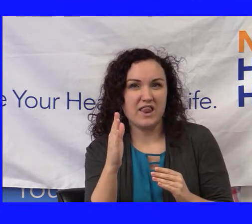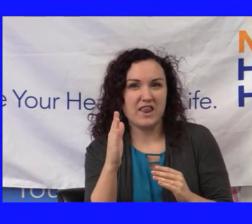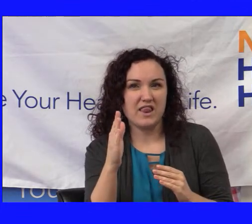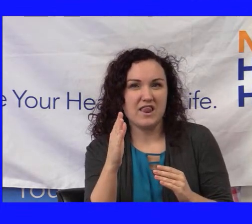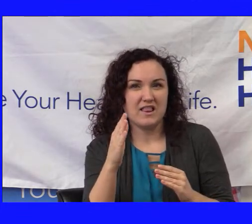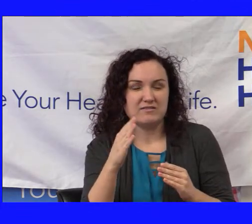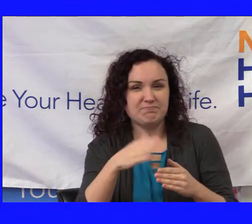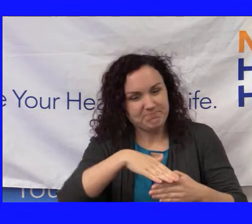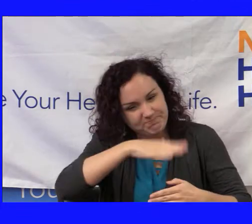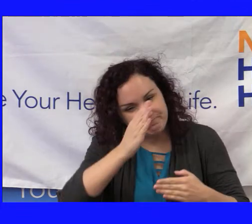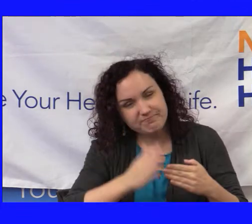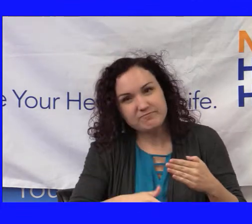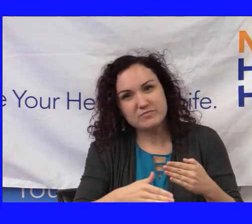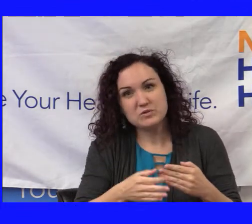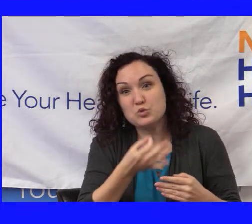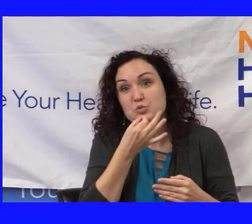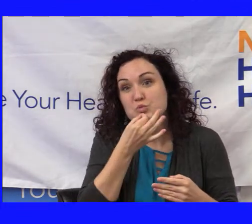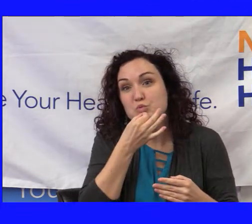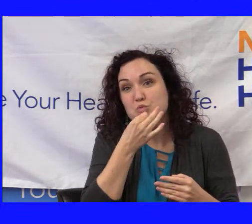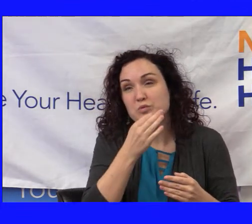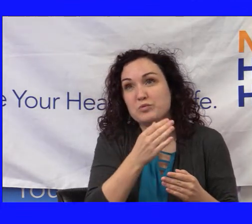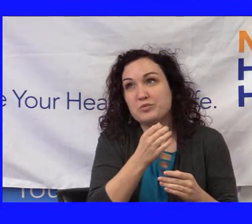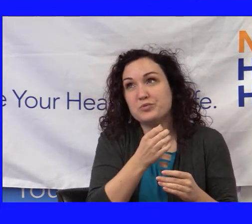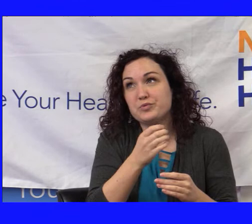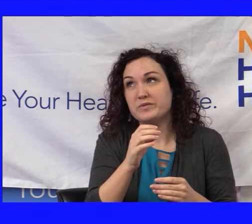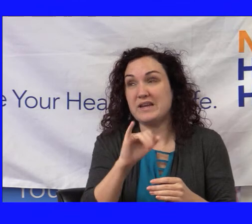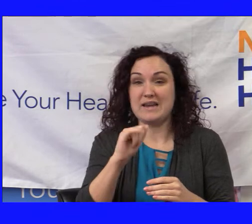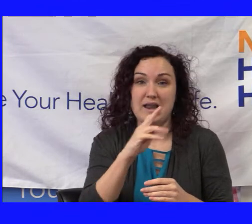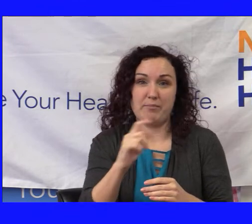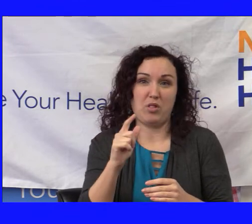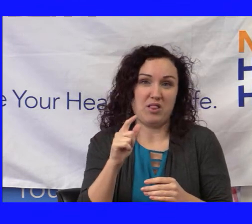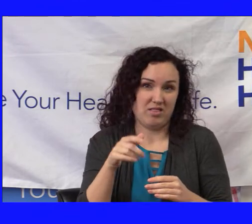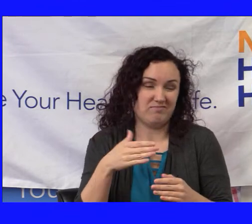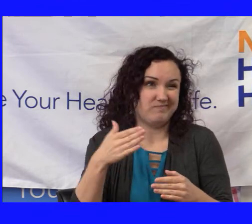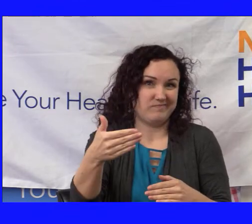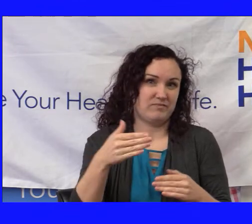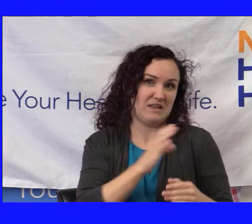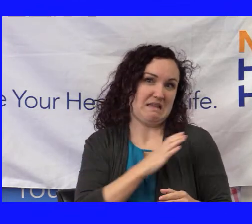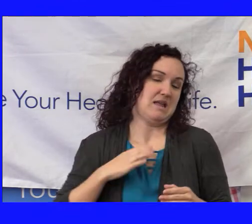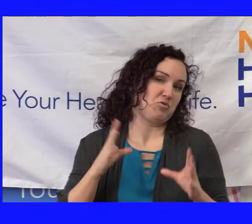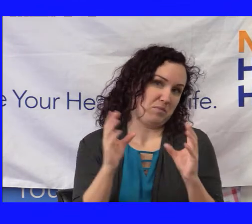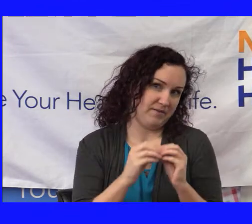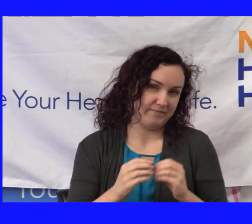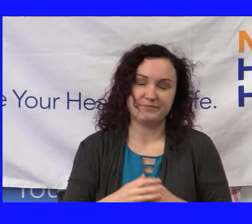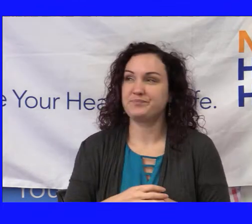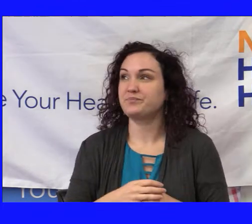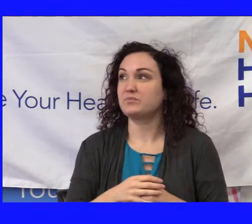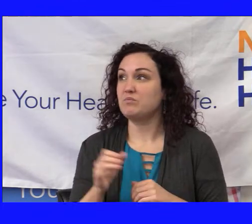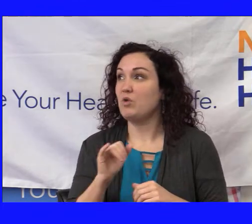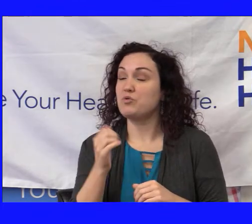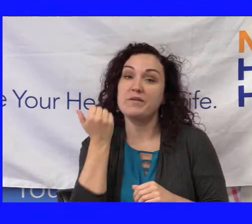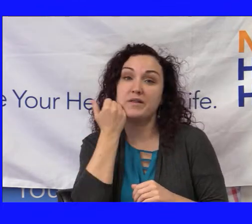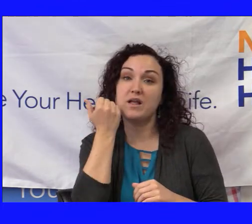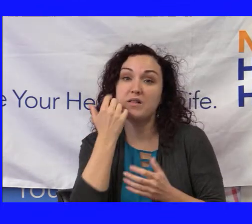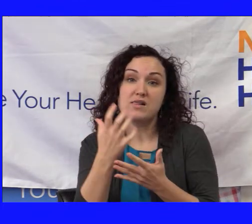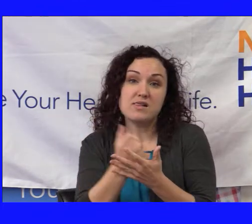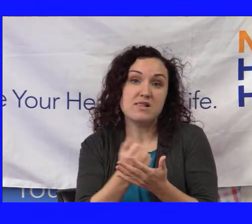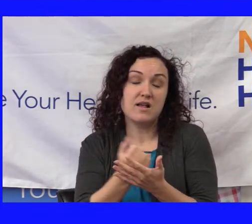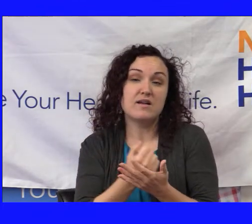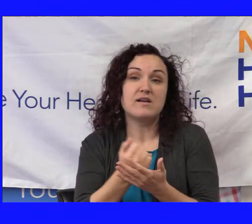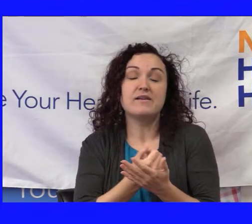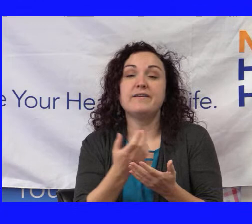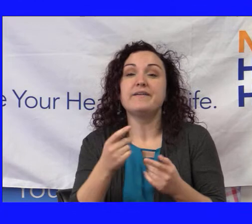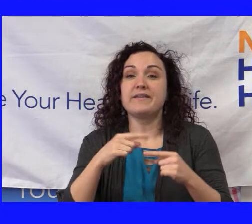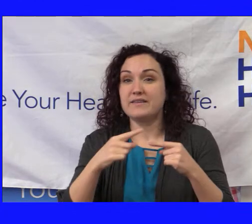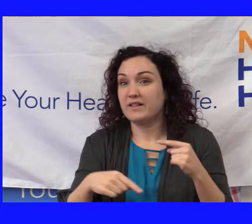finalized this coming council meeting in April. We've also had improvement with dental revenue cycle integration, in which